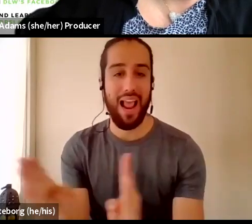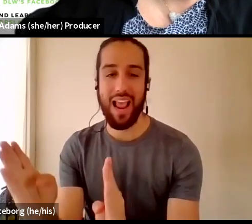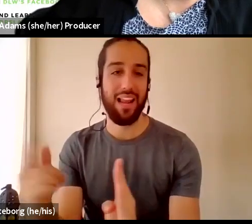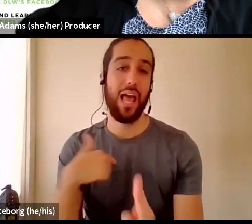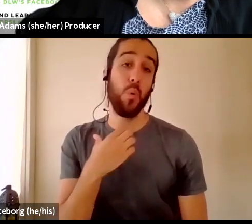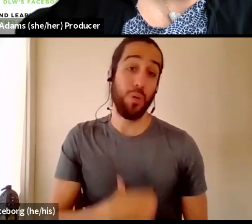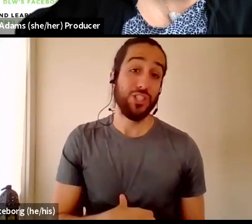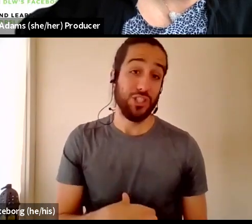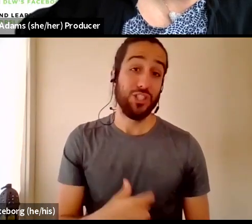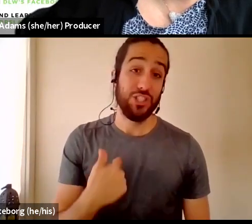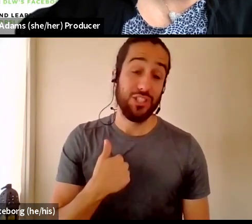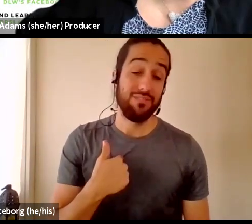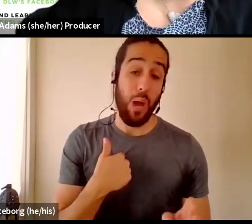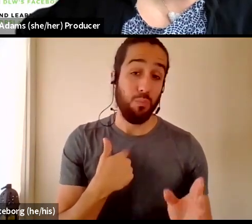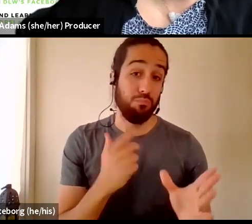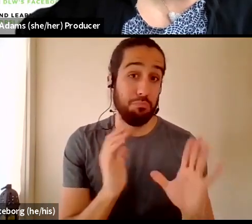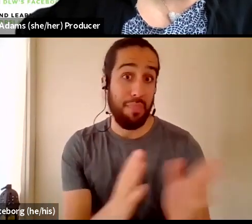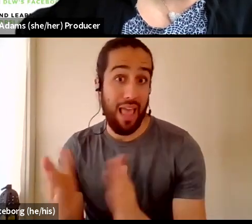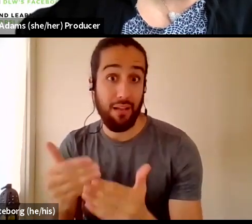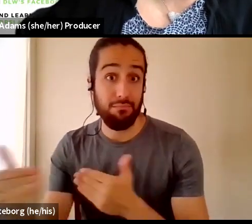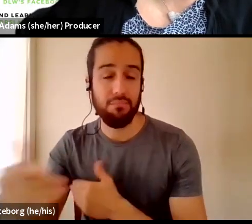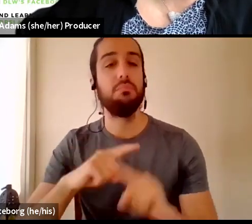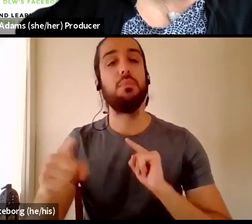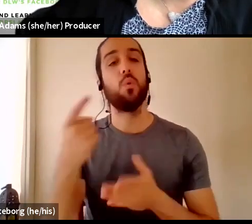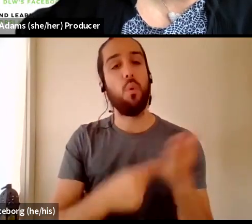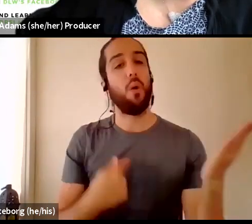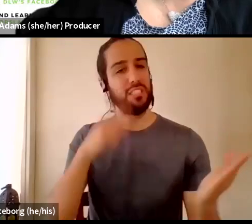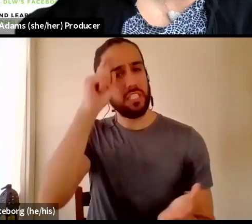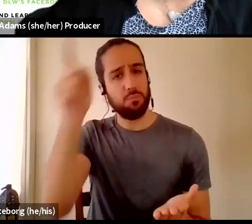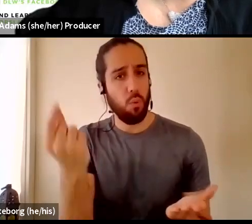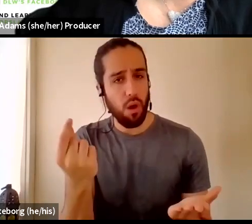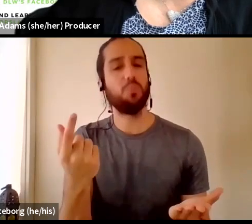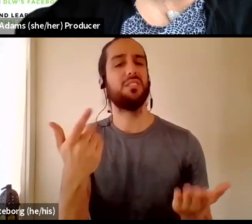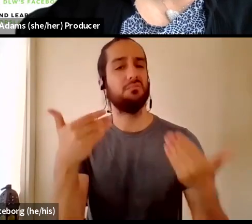saying yes and being curious and following that curiosity.